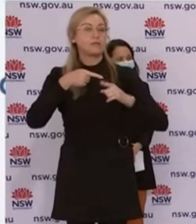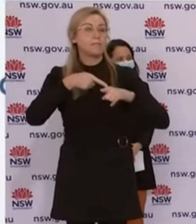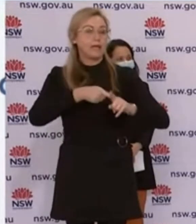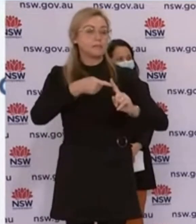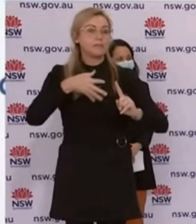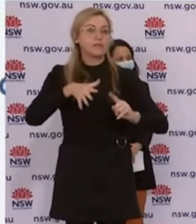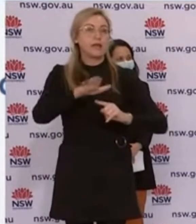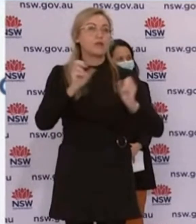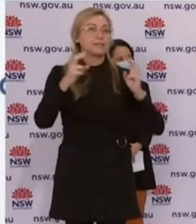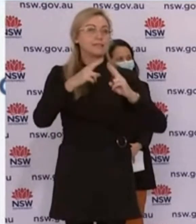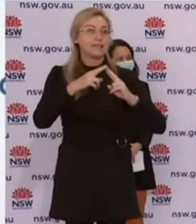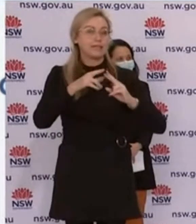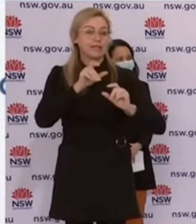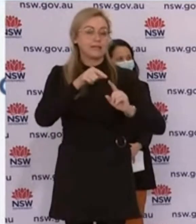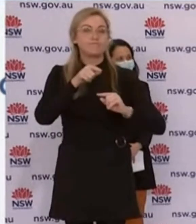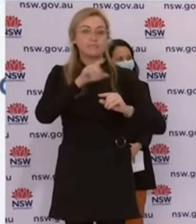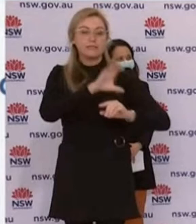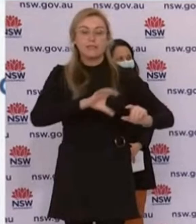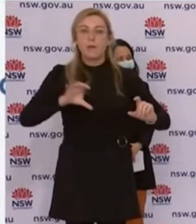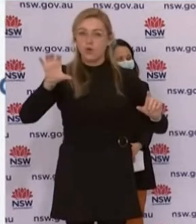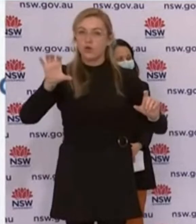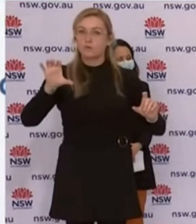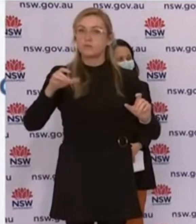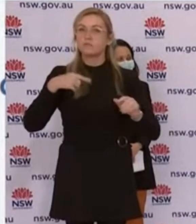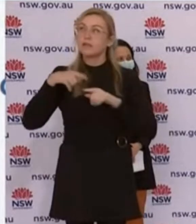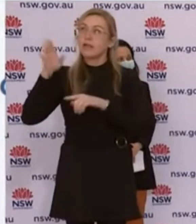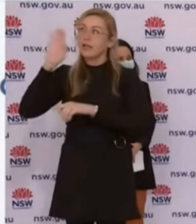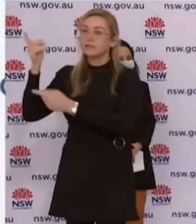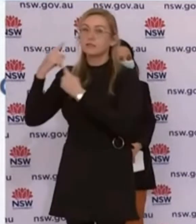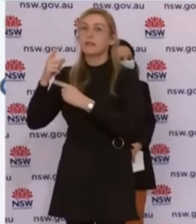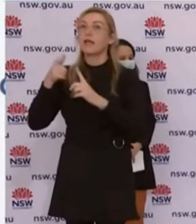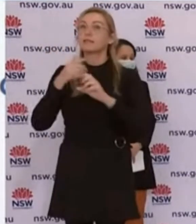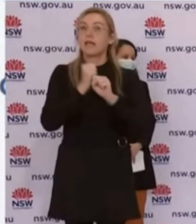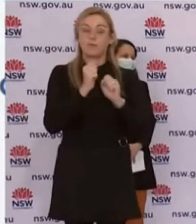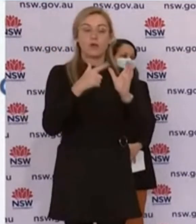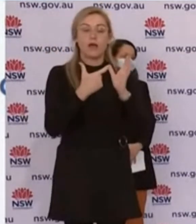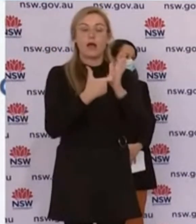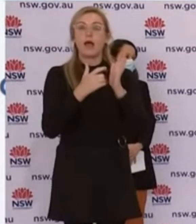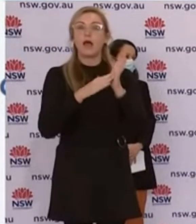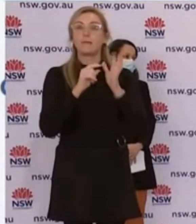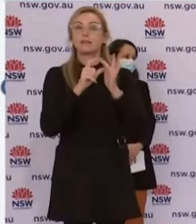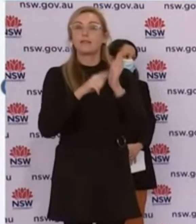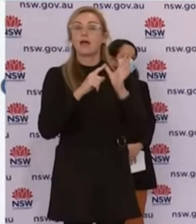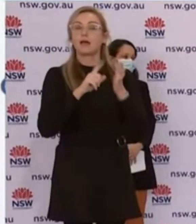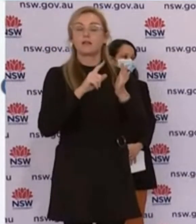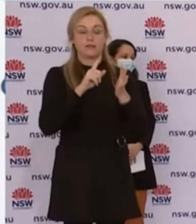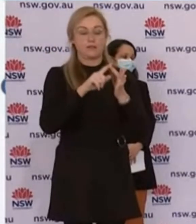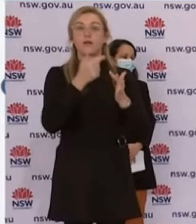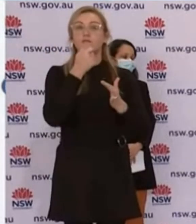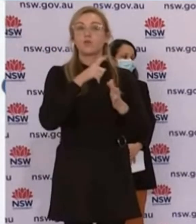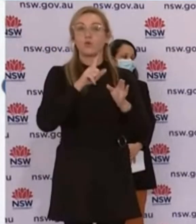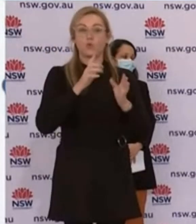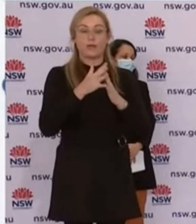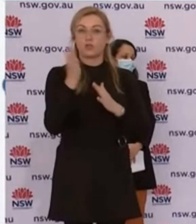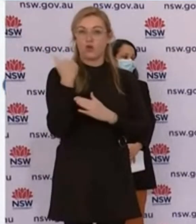local government areas. Again, that's not new. I'll draw your attention to, say, up in Armidale a few weeks ago, before regional New South